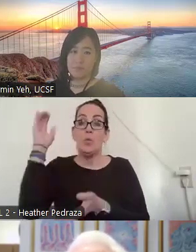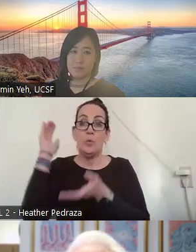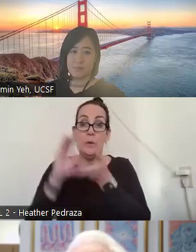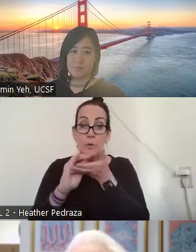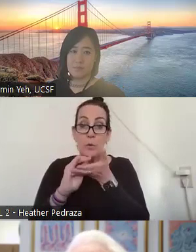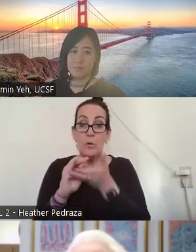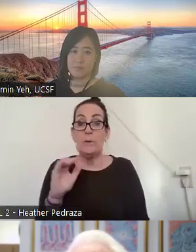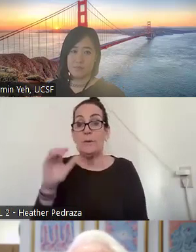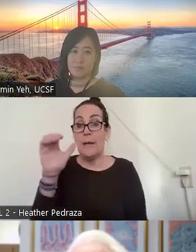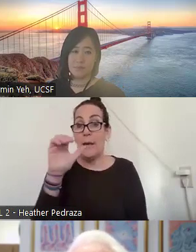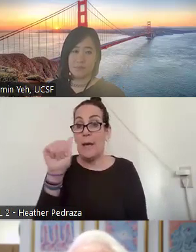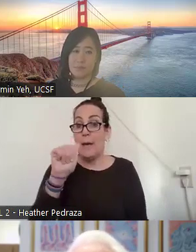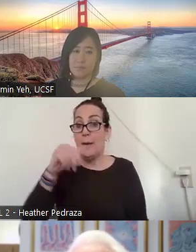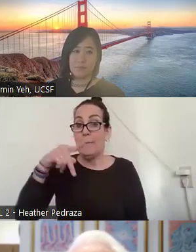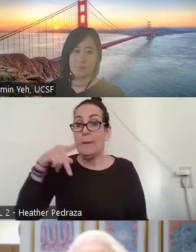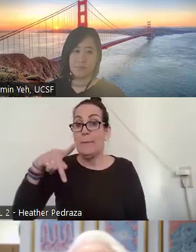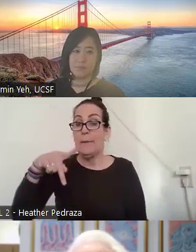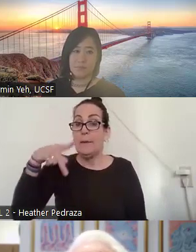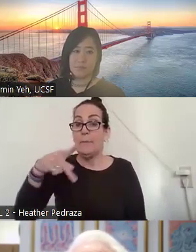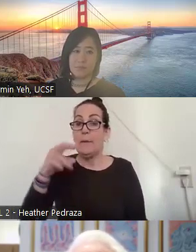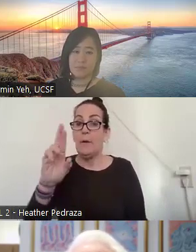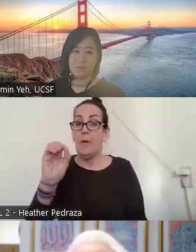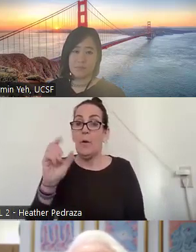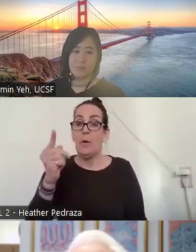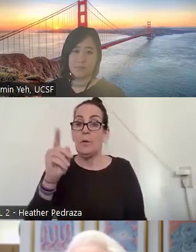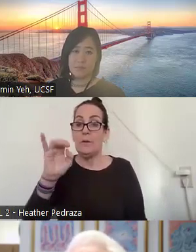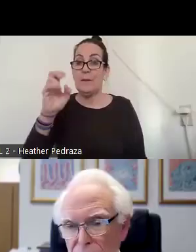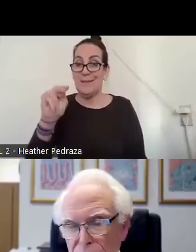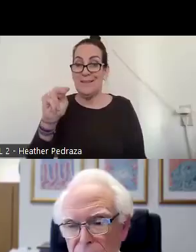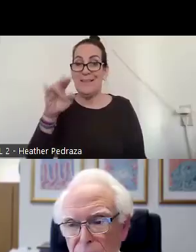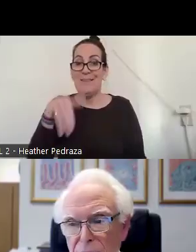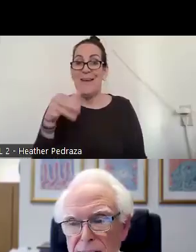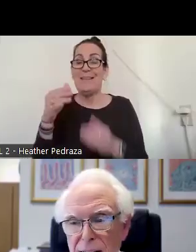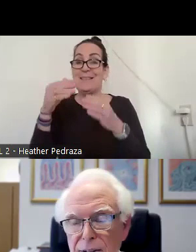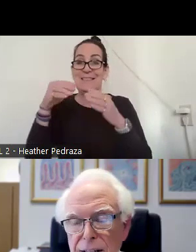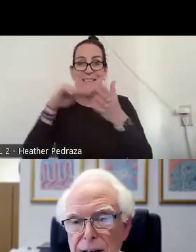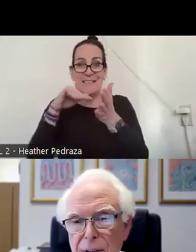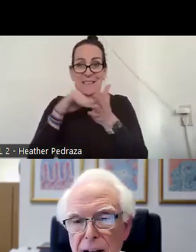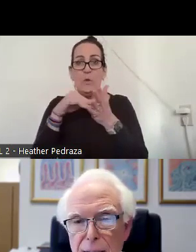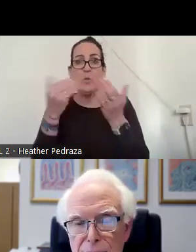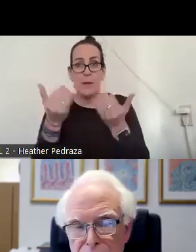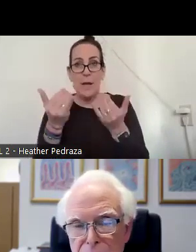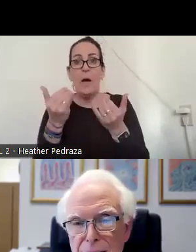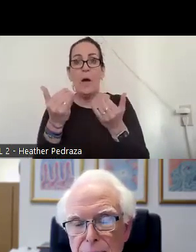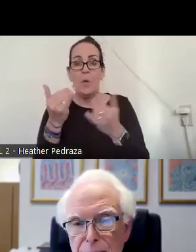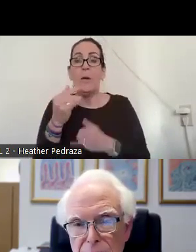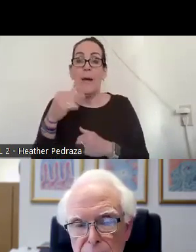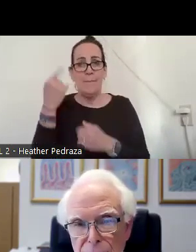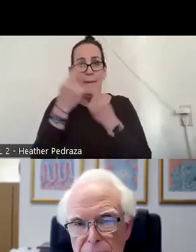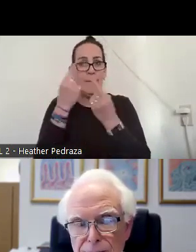APP protein, the full-length protein. And that's a study. There are 2 studies ongoing right now, and I think they're